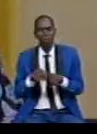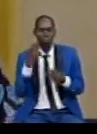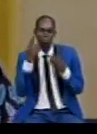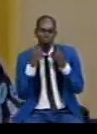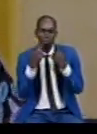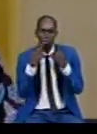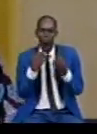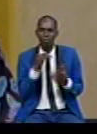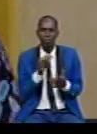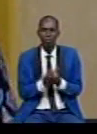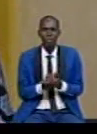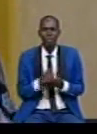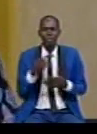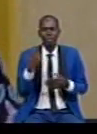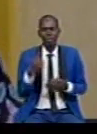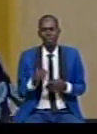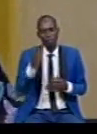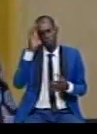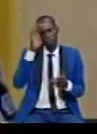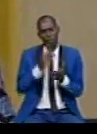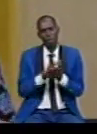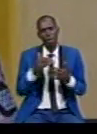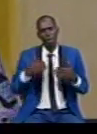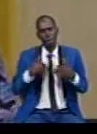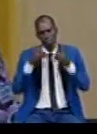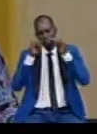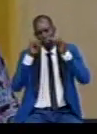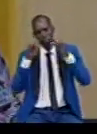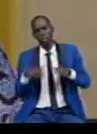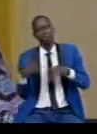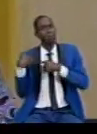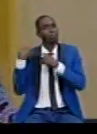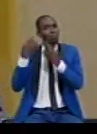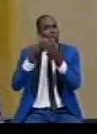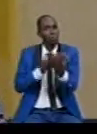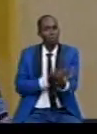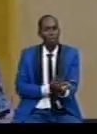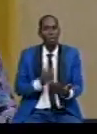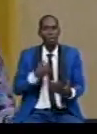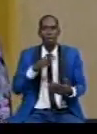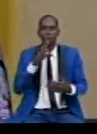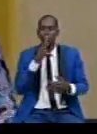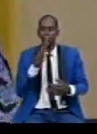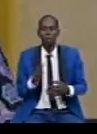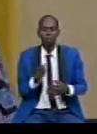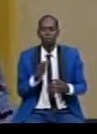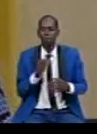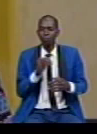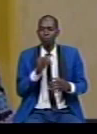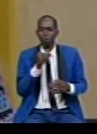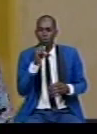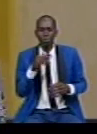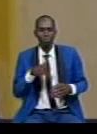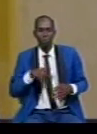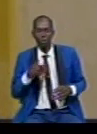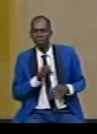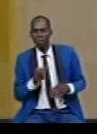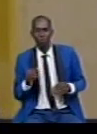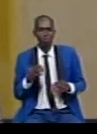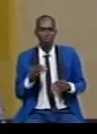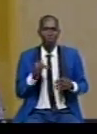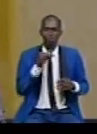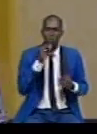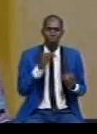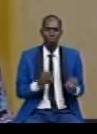that Benson collapsed since morning, and since that time he has been unconscious. He's not moving, he's not doing anything. I said,